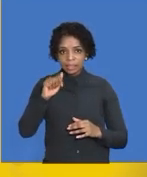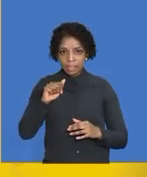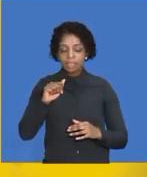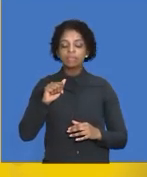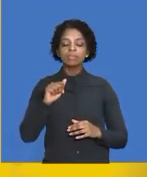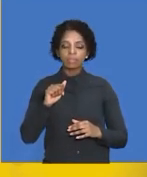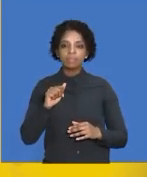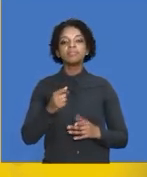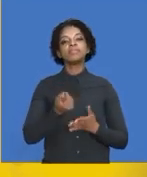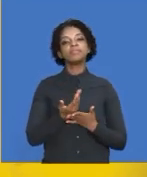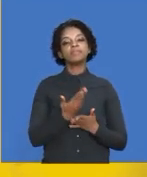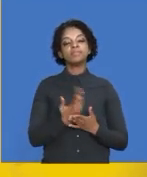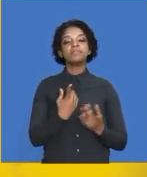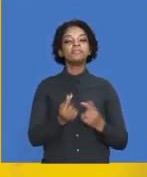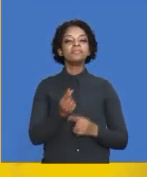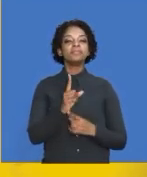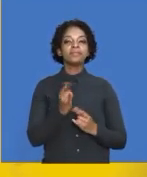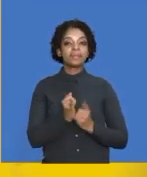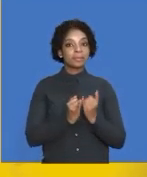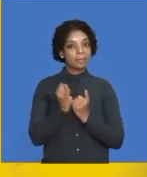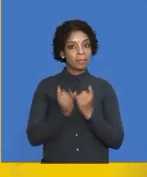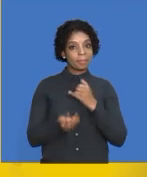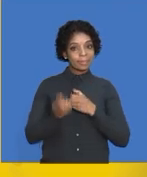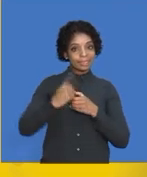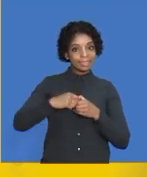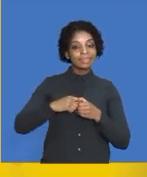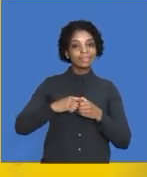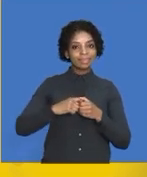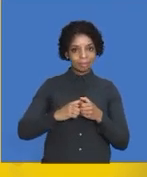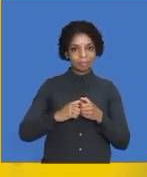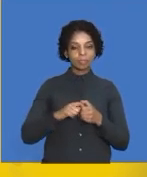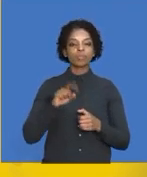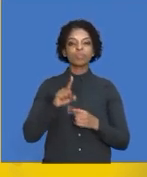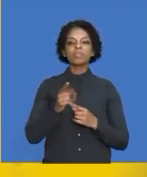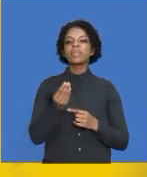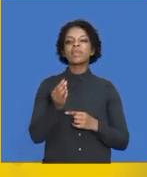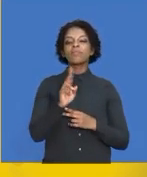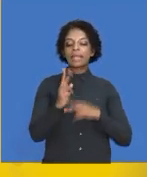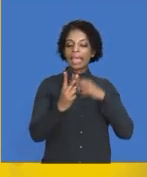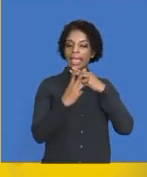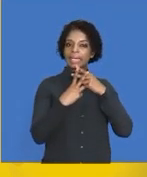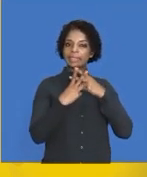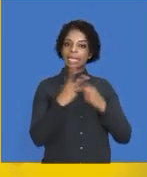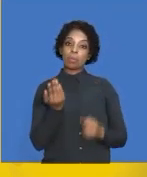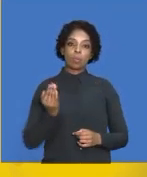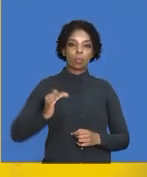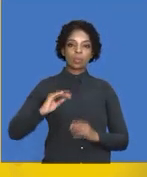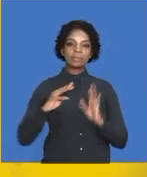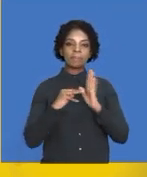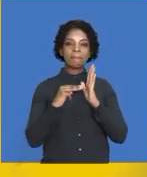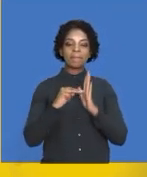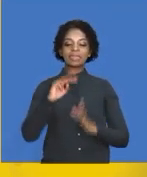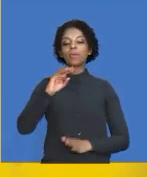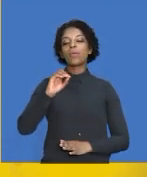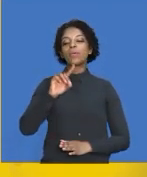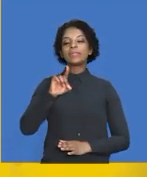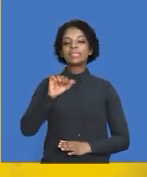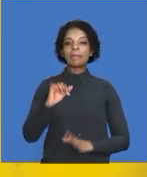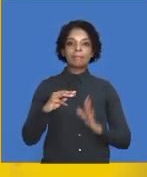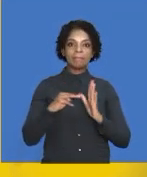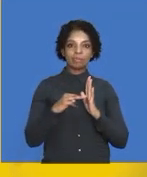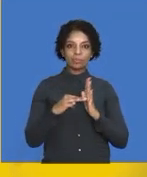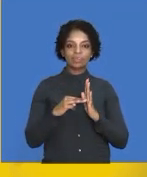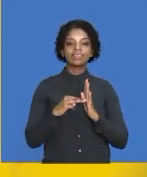up. Matrix is bringing you the hashtag WazoWinner competition, where 2 lucky Matrix stand a chance to win 2 gigs